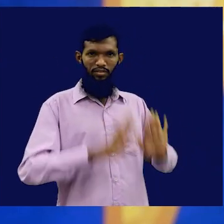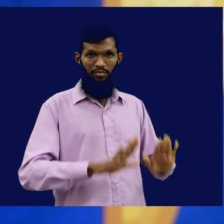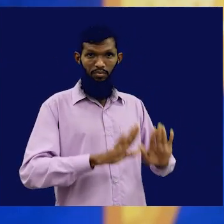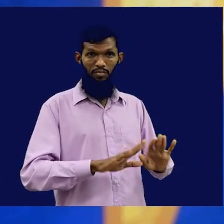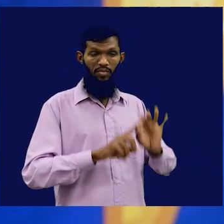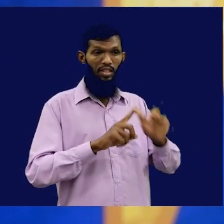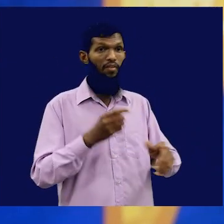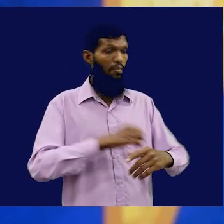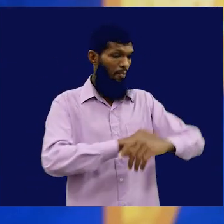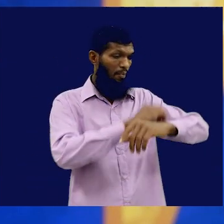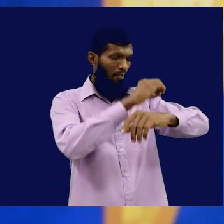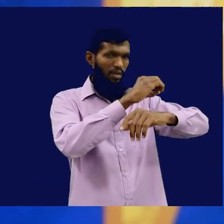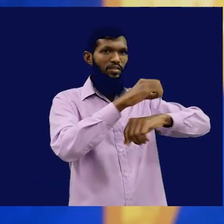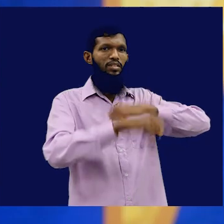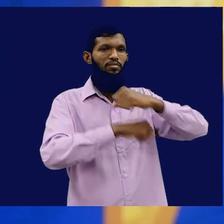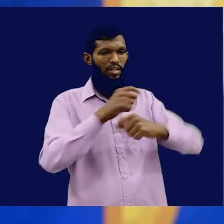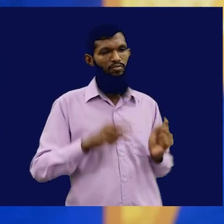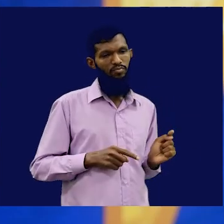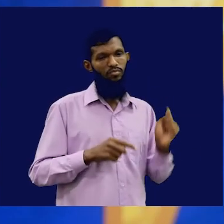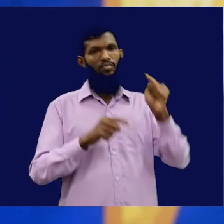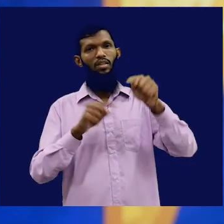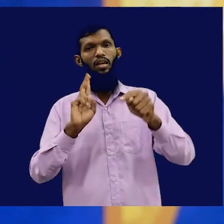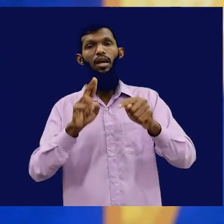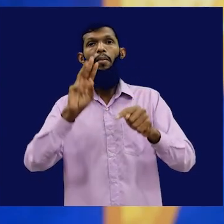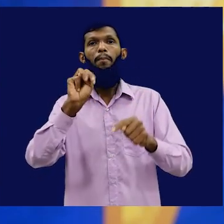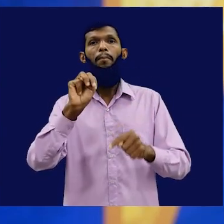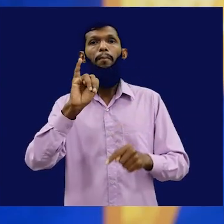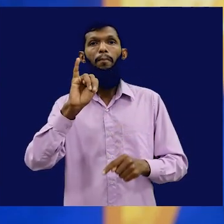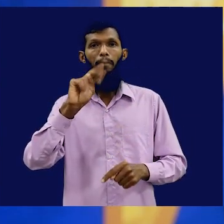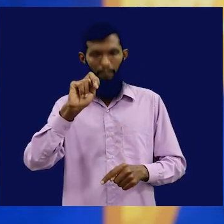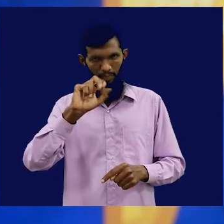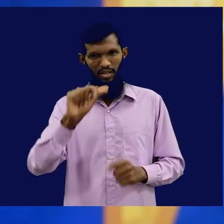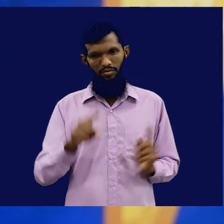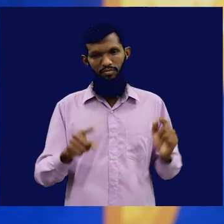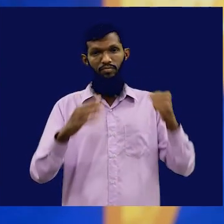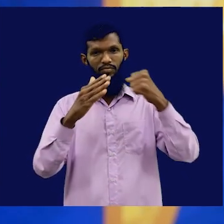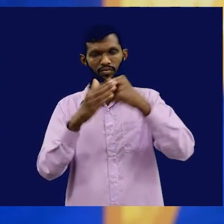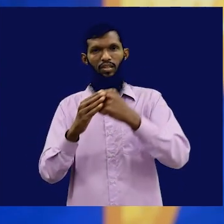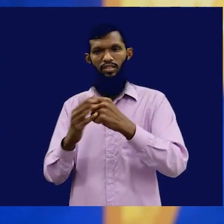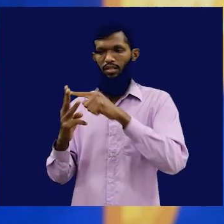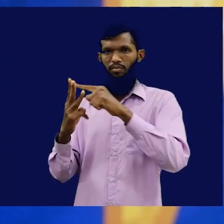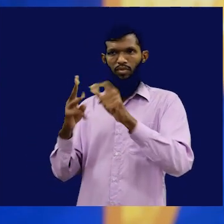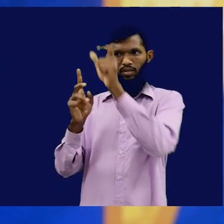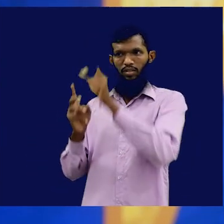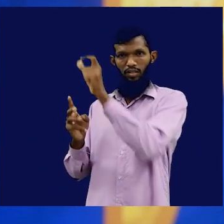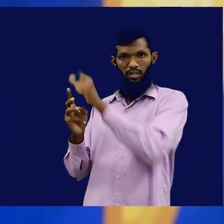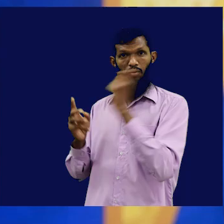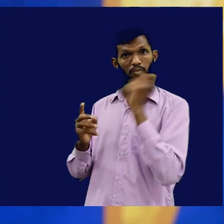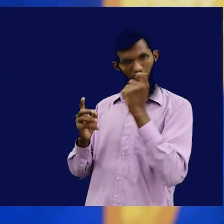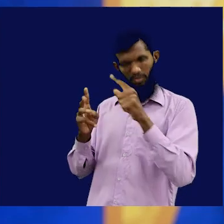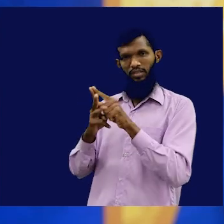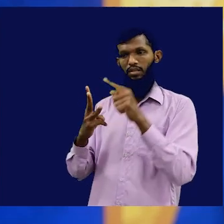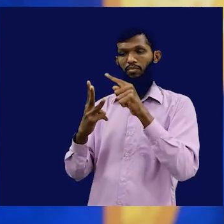till sunrise. After sunrise, depart from Mina. Keep reciting Talbiyah. And after reaching Mina, go to